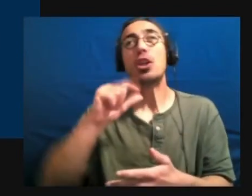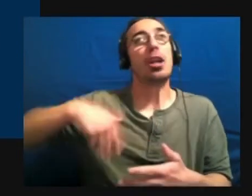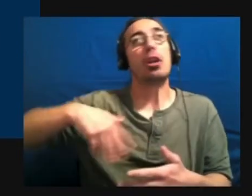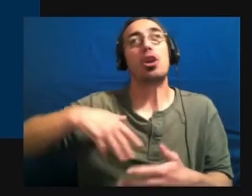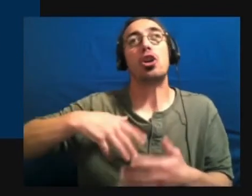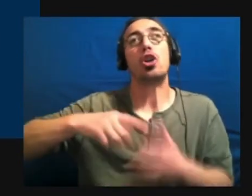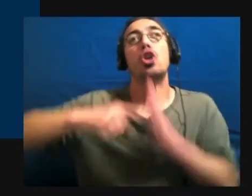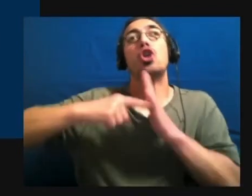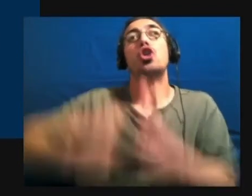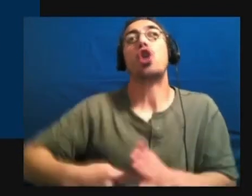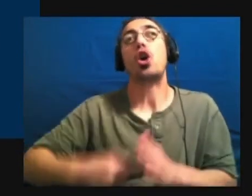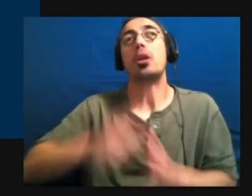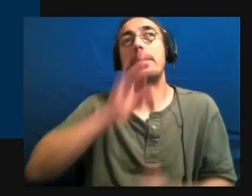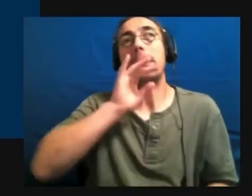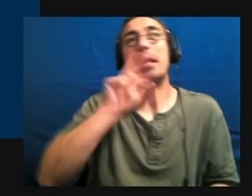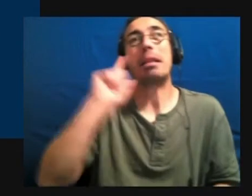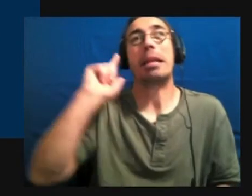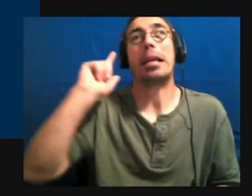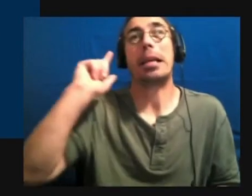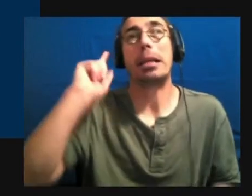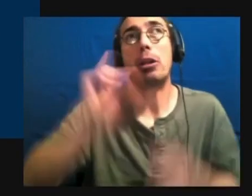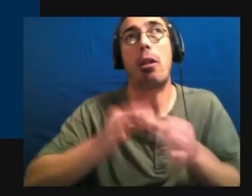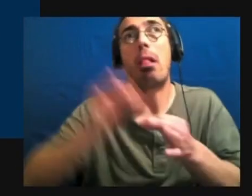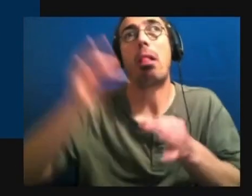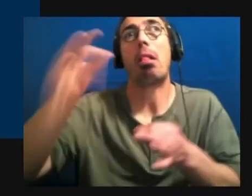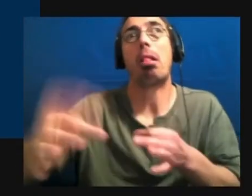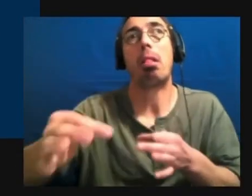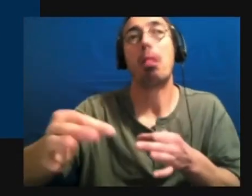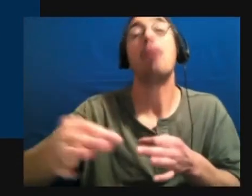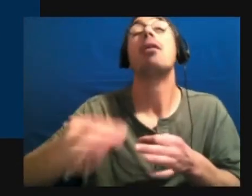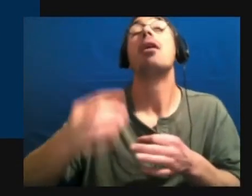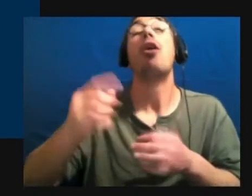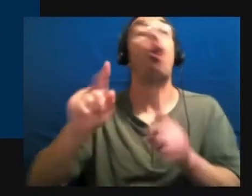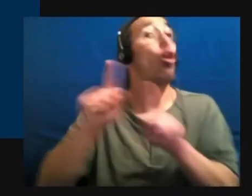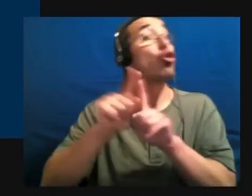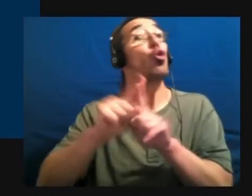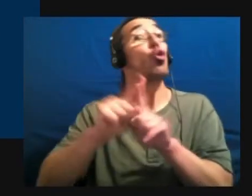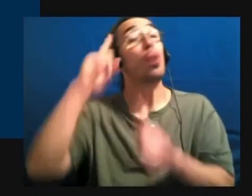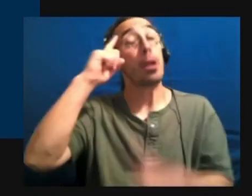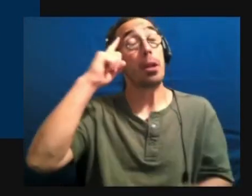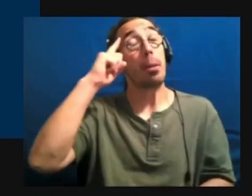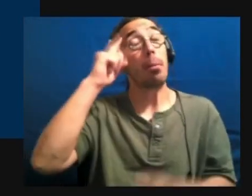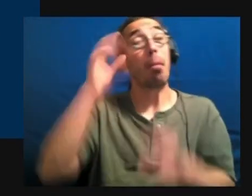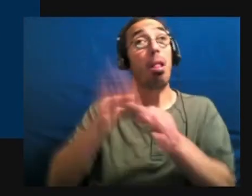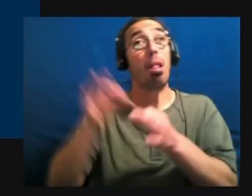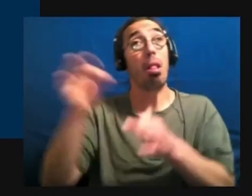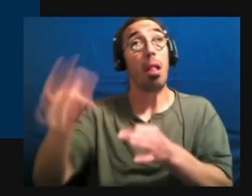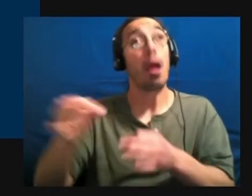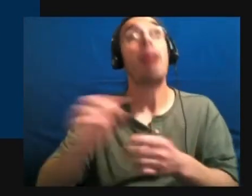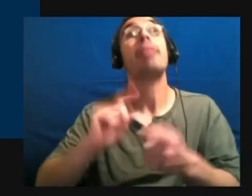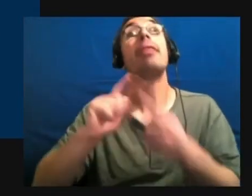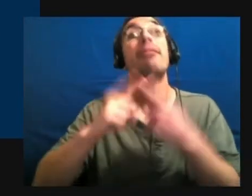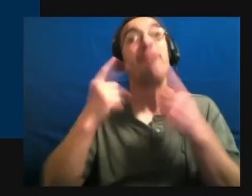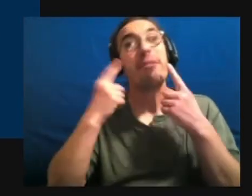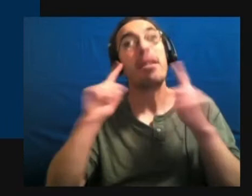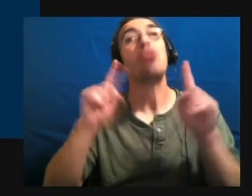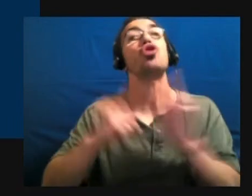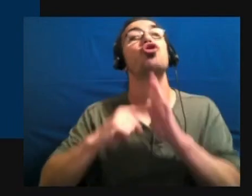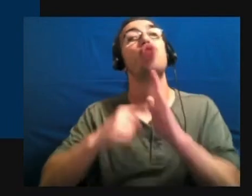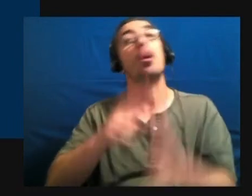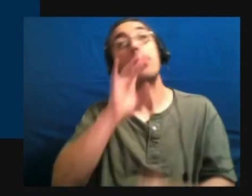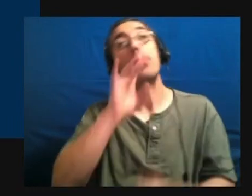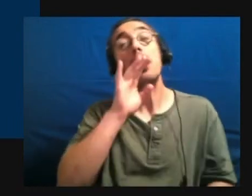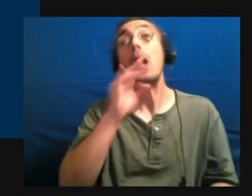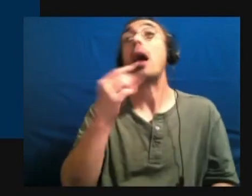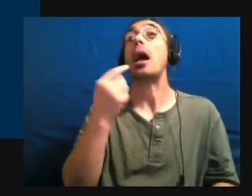that she was severely intellectually disabled. Then she started speaking, and they said, oh, she's gifted and